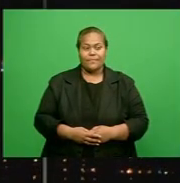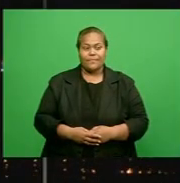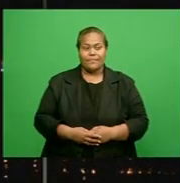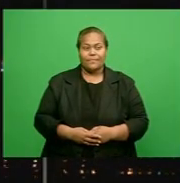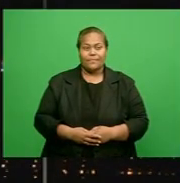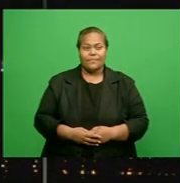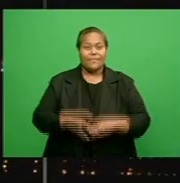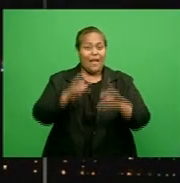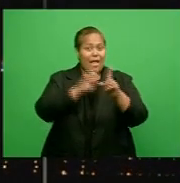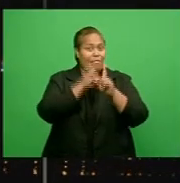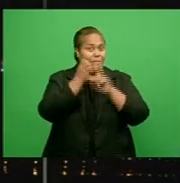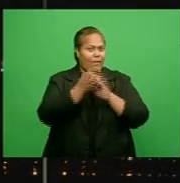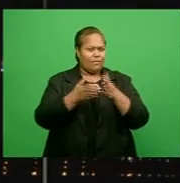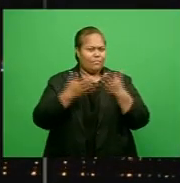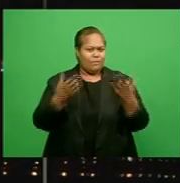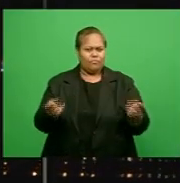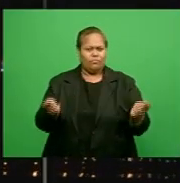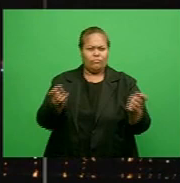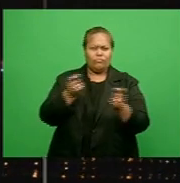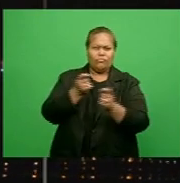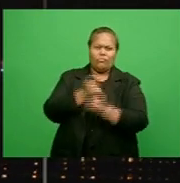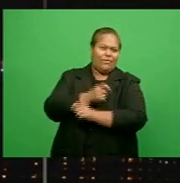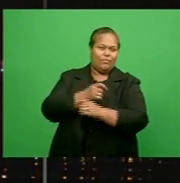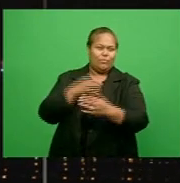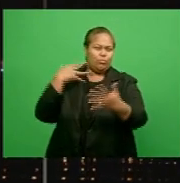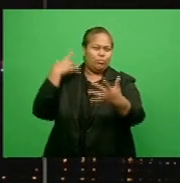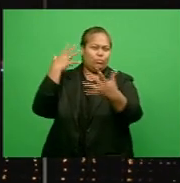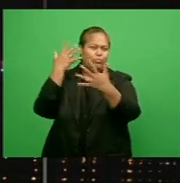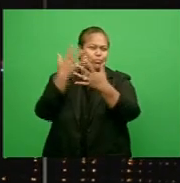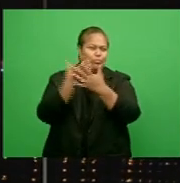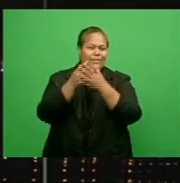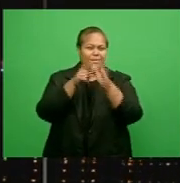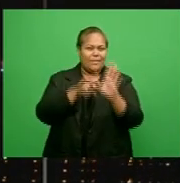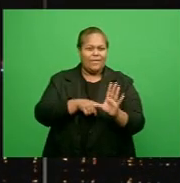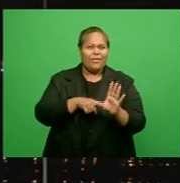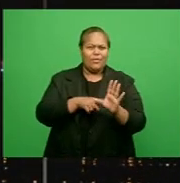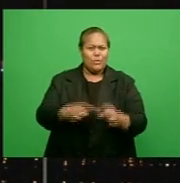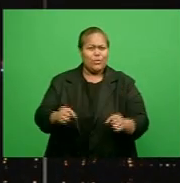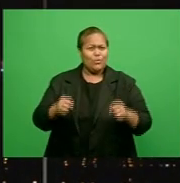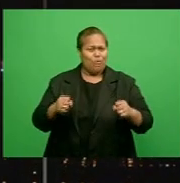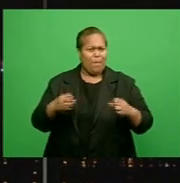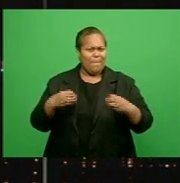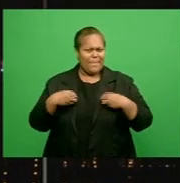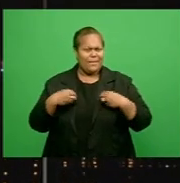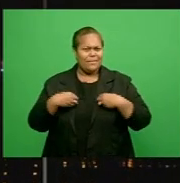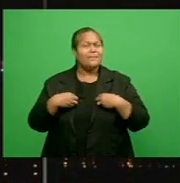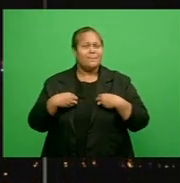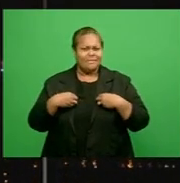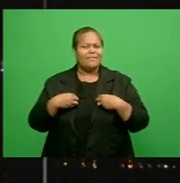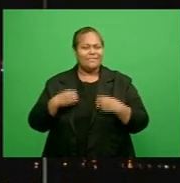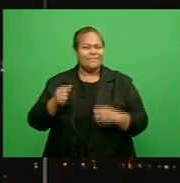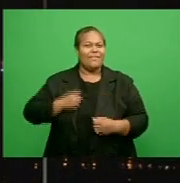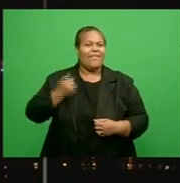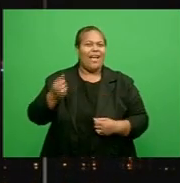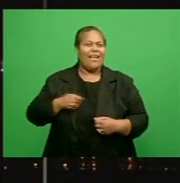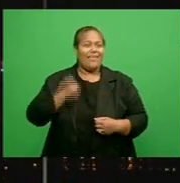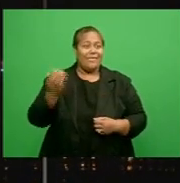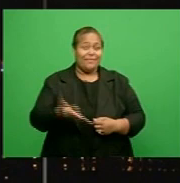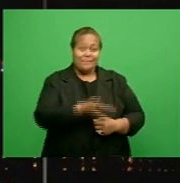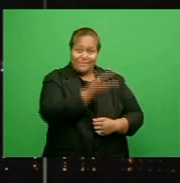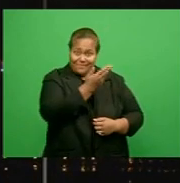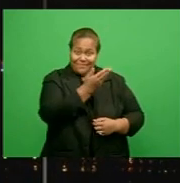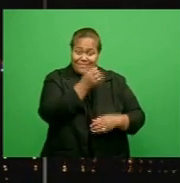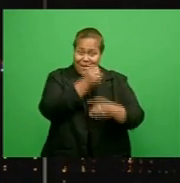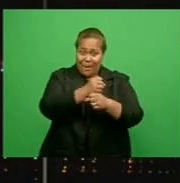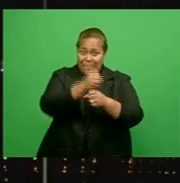The environment has changed drastically over the years, and those with strong business ethics have been able to thrive. Nahari Electrical Company Limited